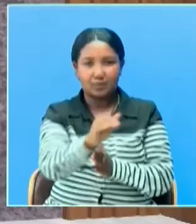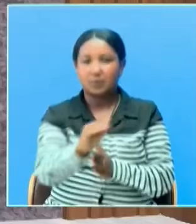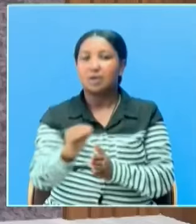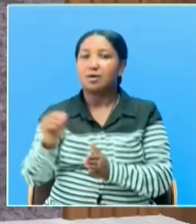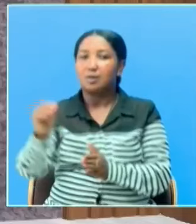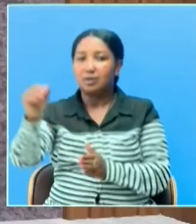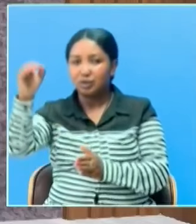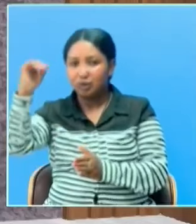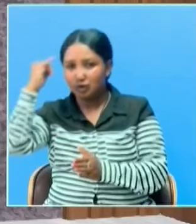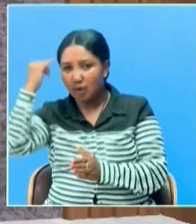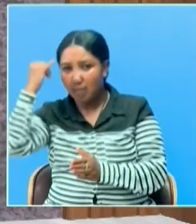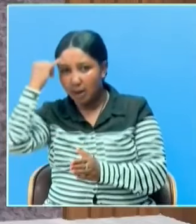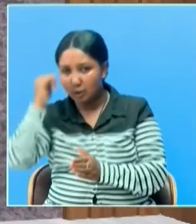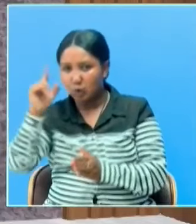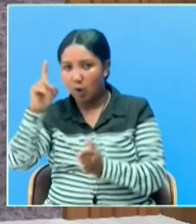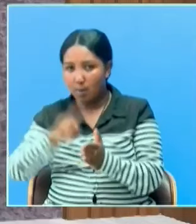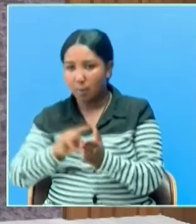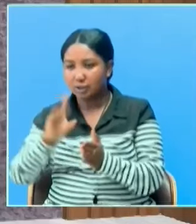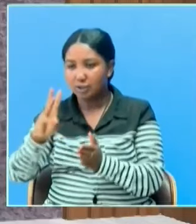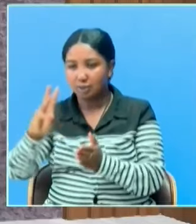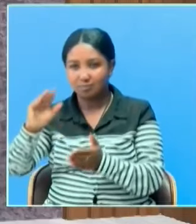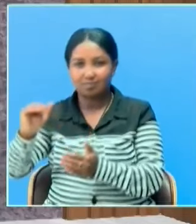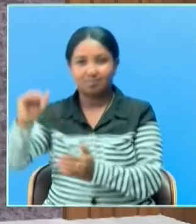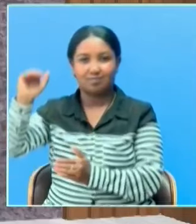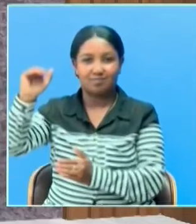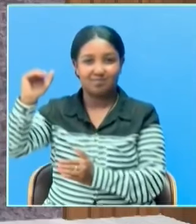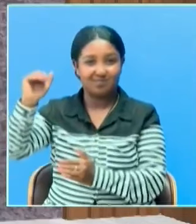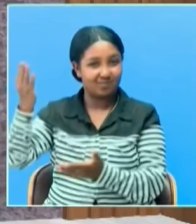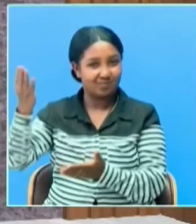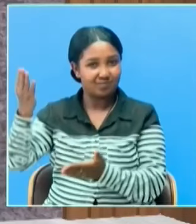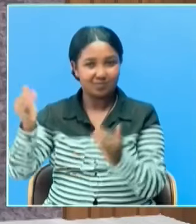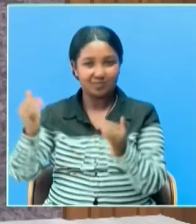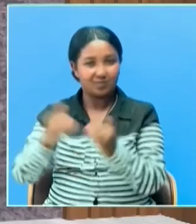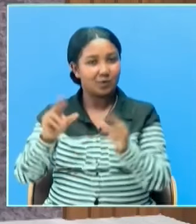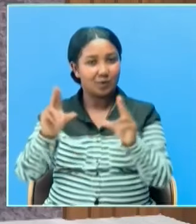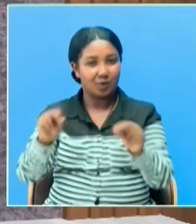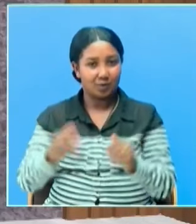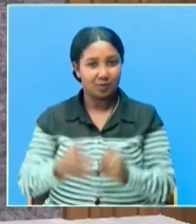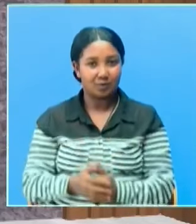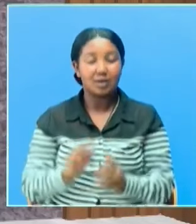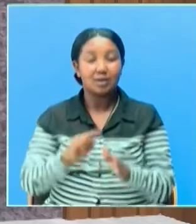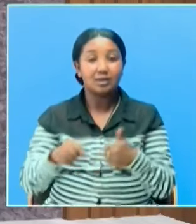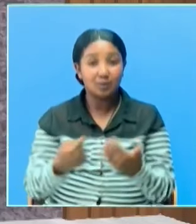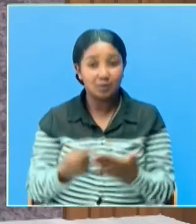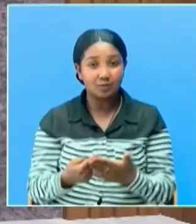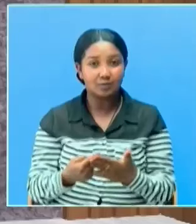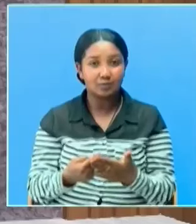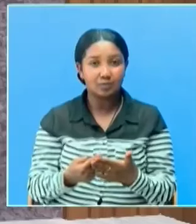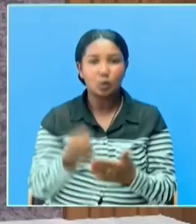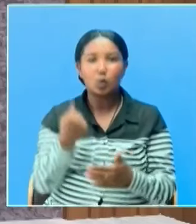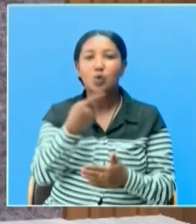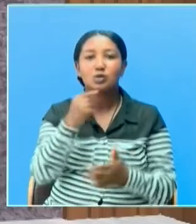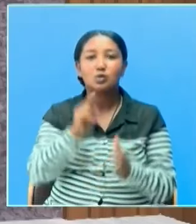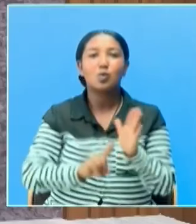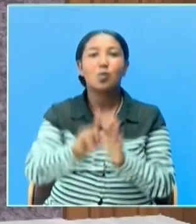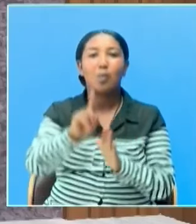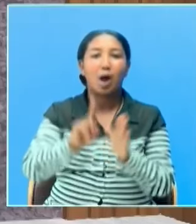Helen is 1.50 meter and Jamal is 1.60 meter. So, who is